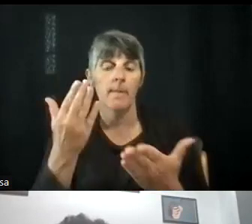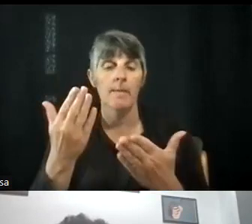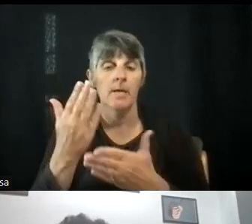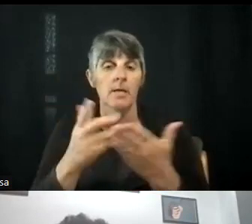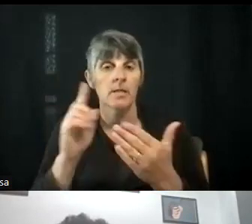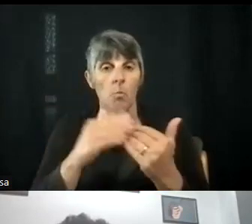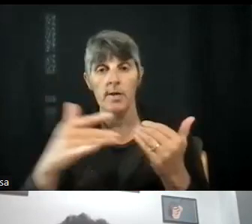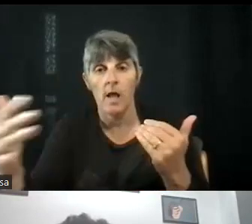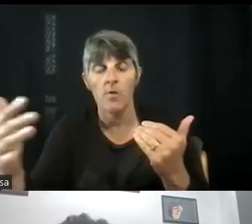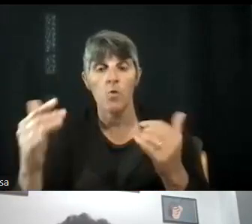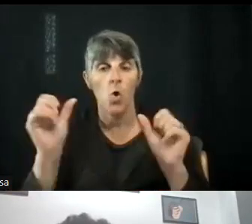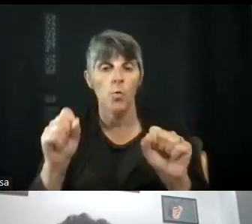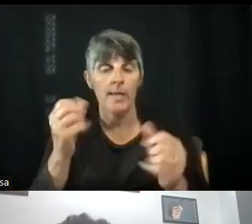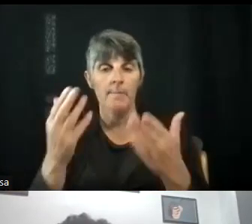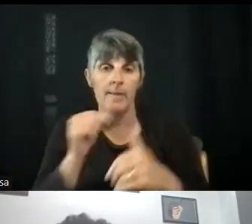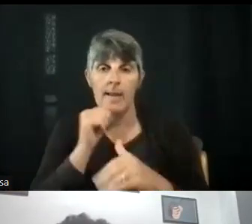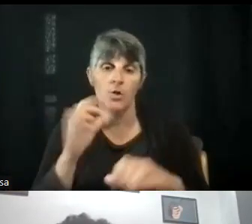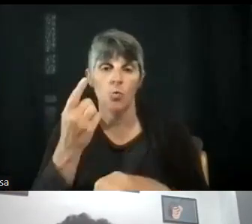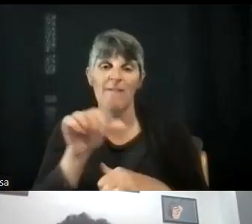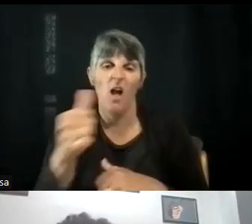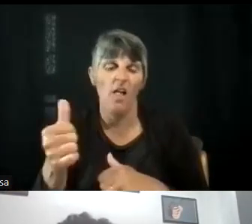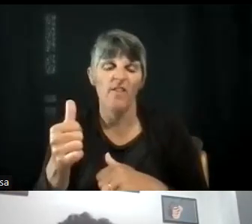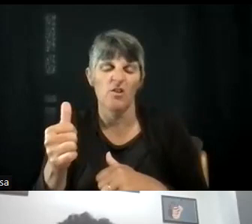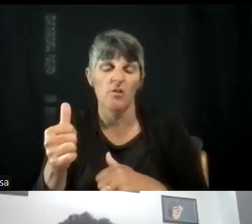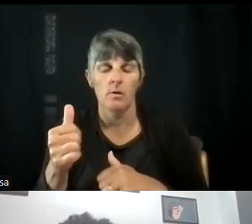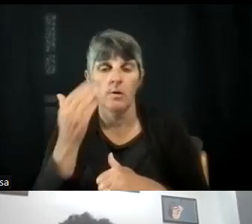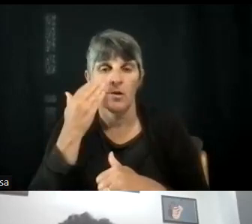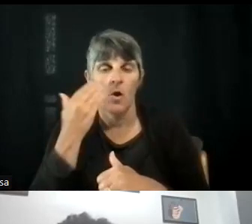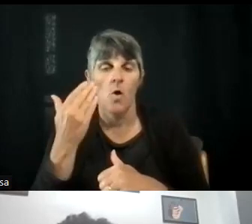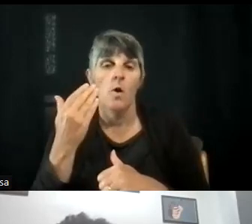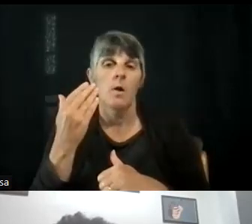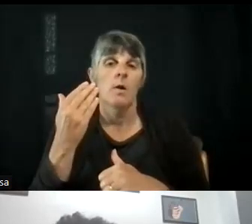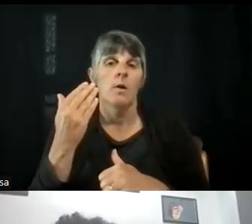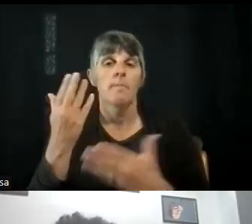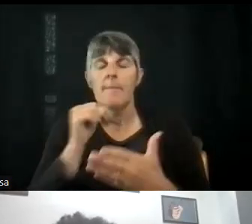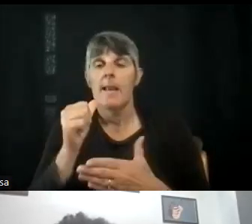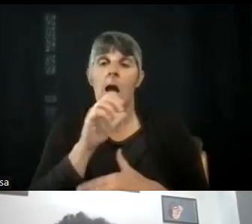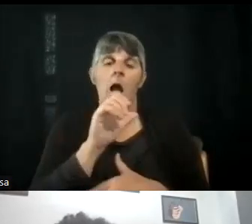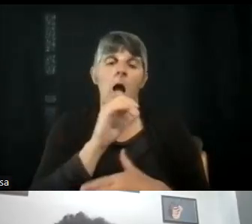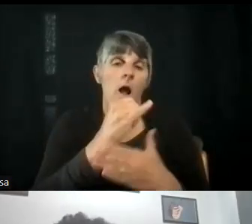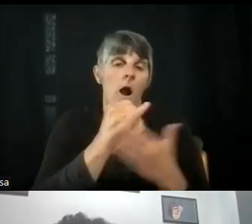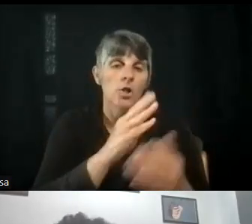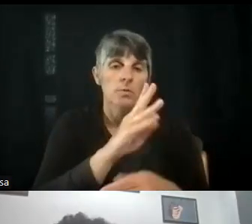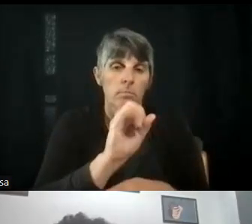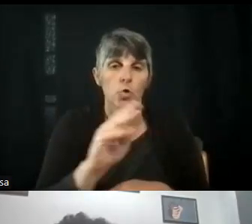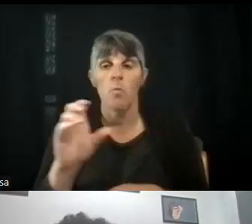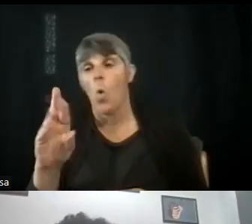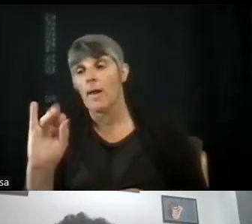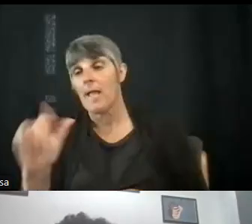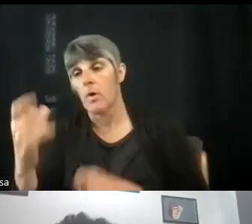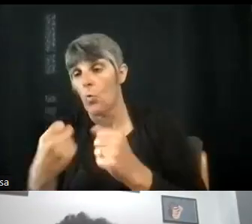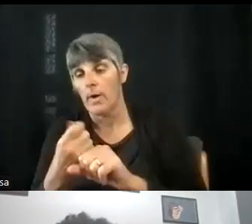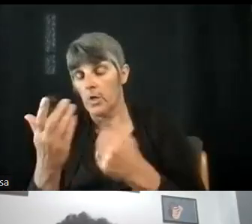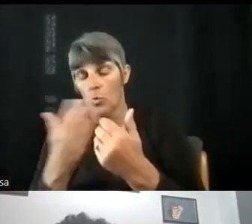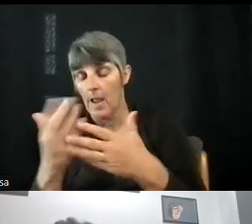down the road, we could maybe not do one of the other of those, either not do Arts Bloom or not do capital arts. at 1 year or